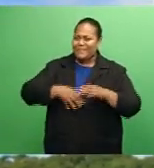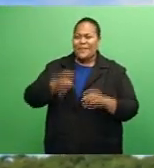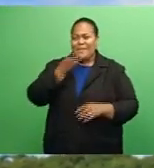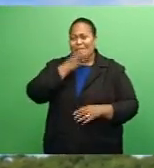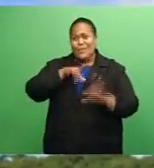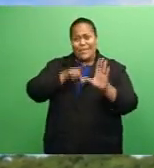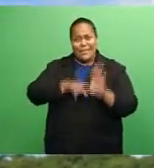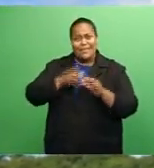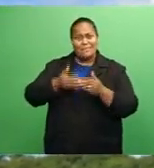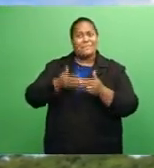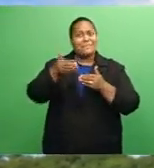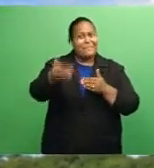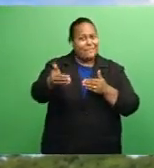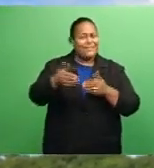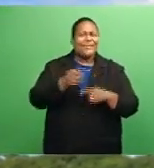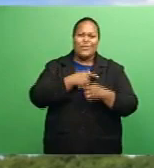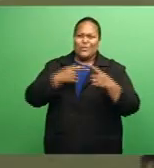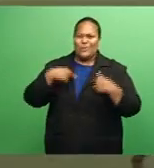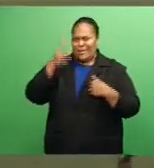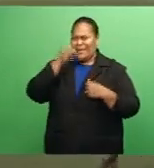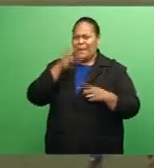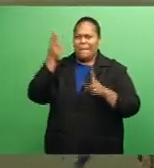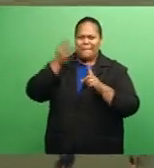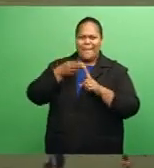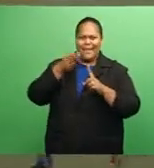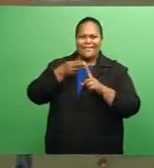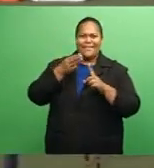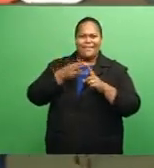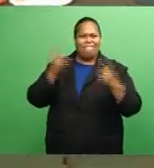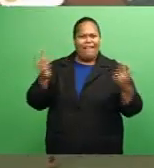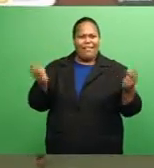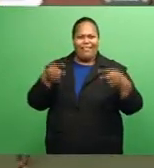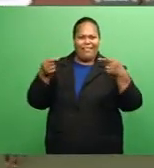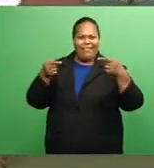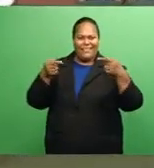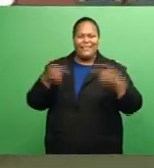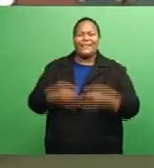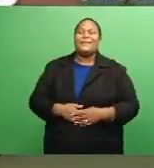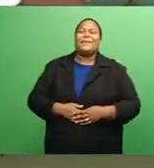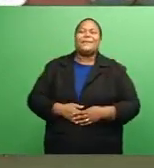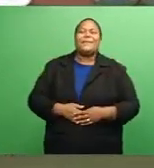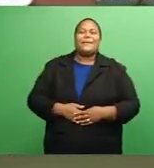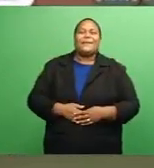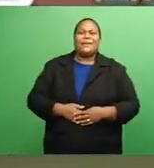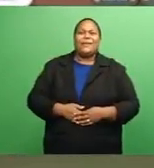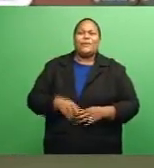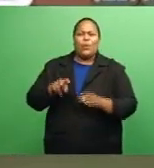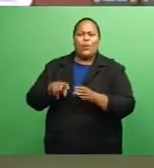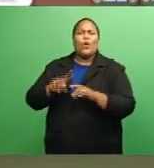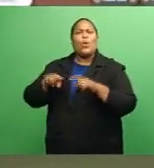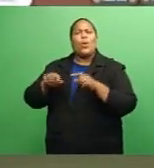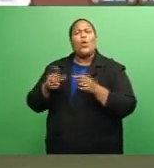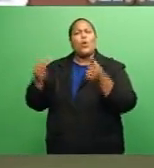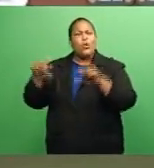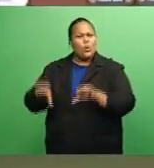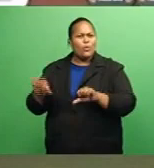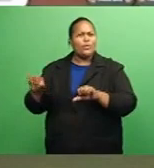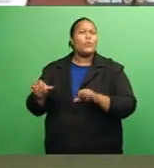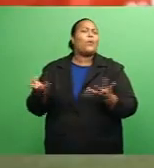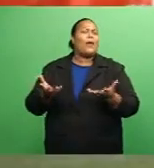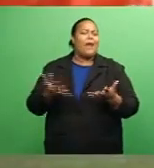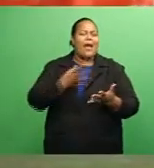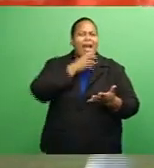do make it to the main finalling side. Navua level fell to Kandavu's side Kavala Rugby in the elimination round